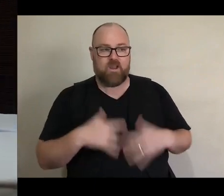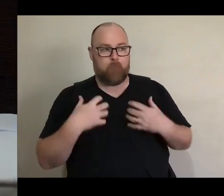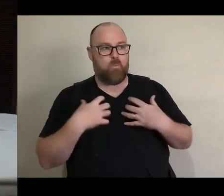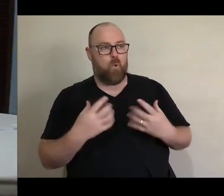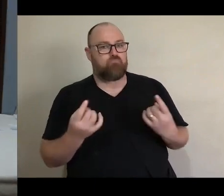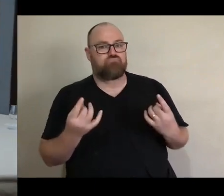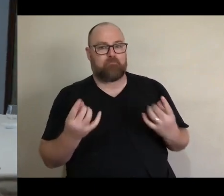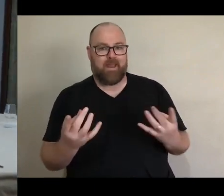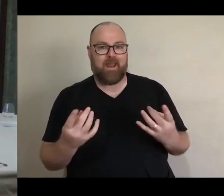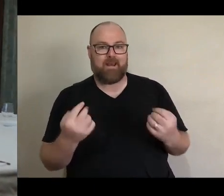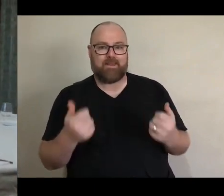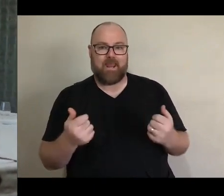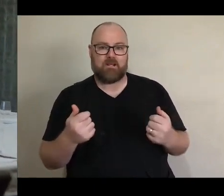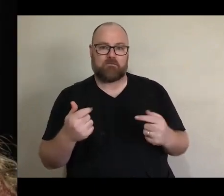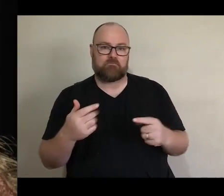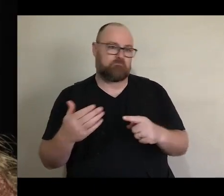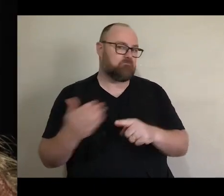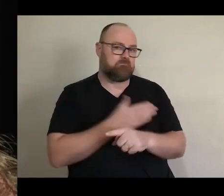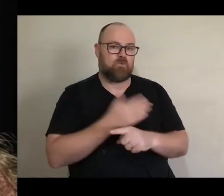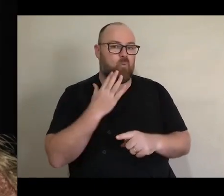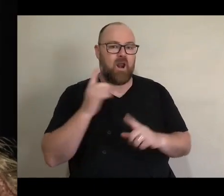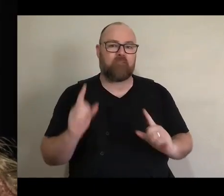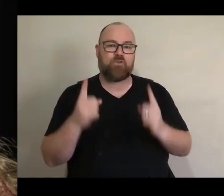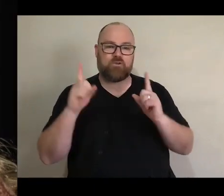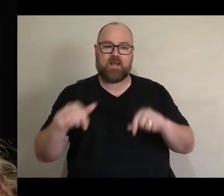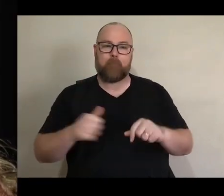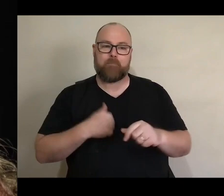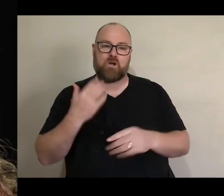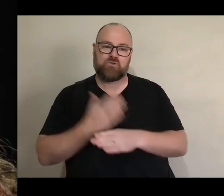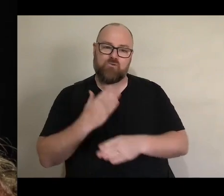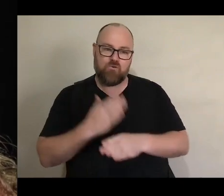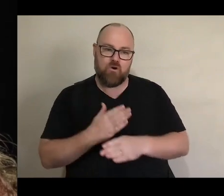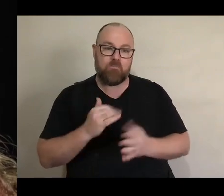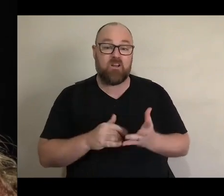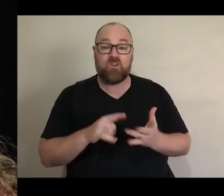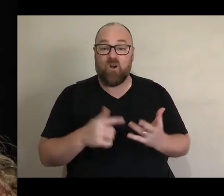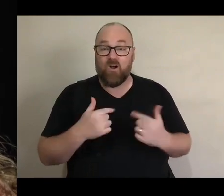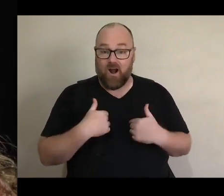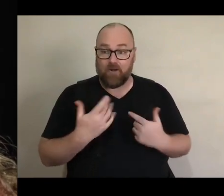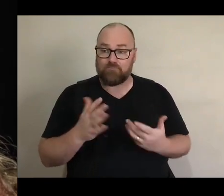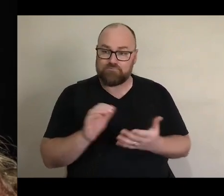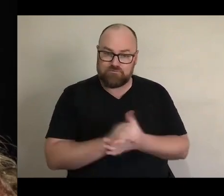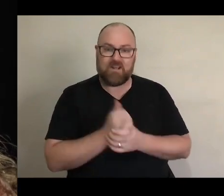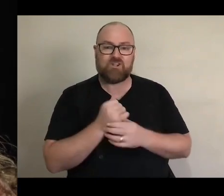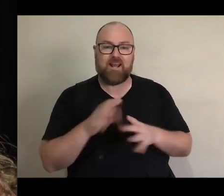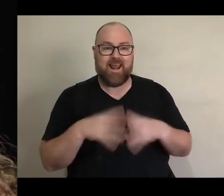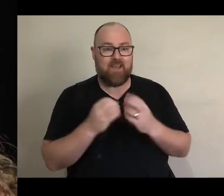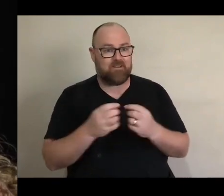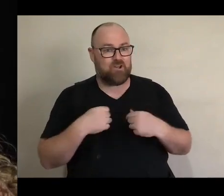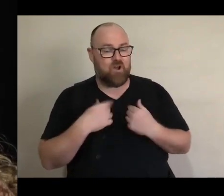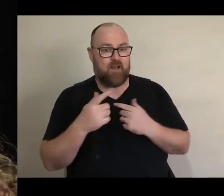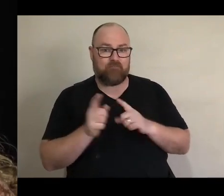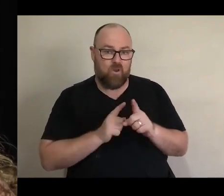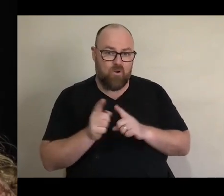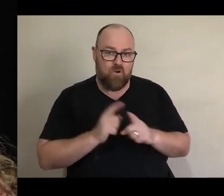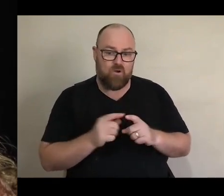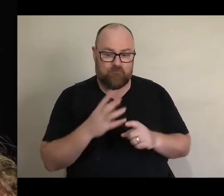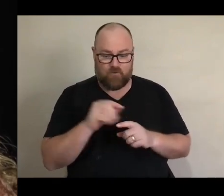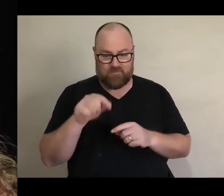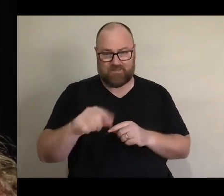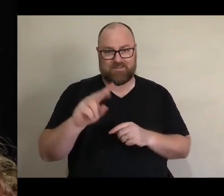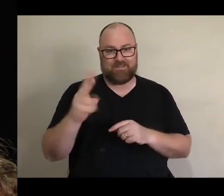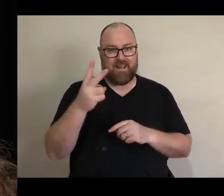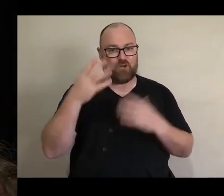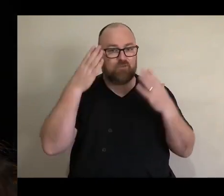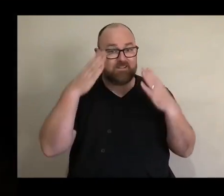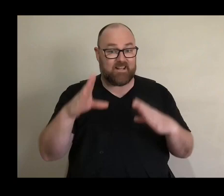than when I first started in my role, so I'm really appreciative of everything I've learnt in this second residential. It's been really valuable